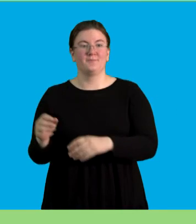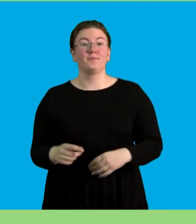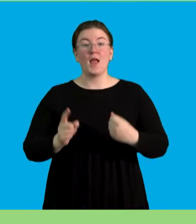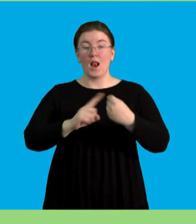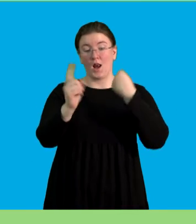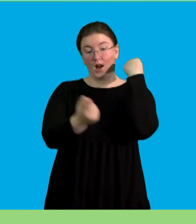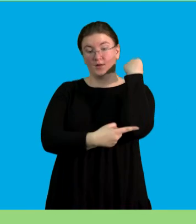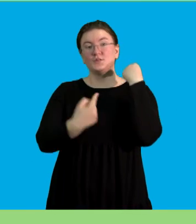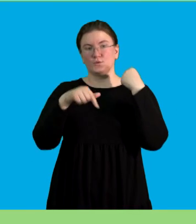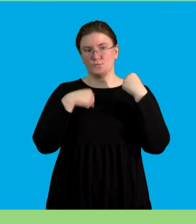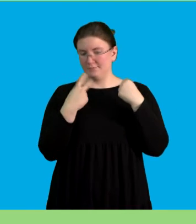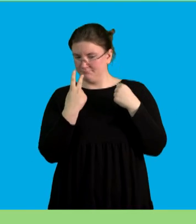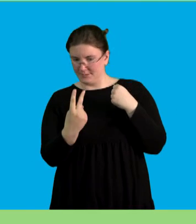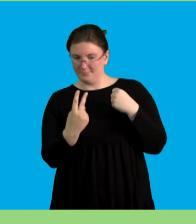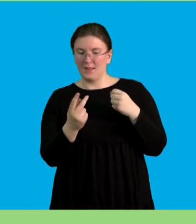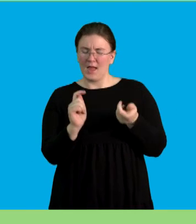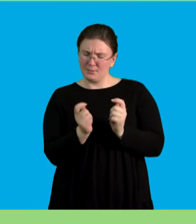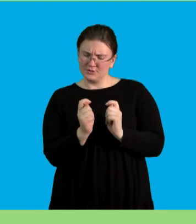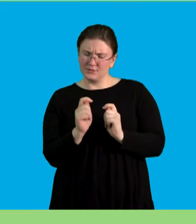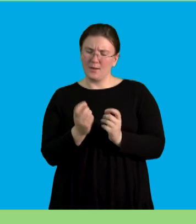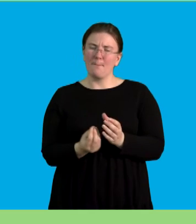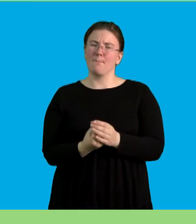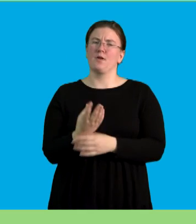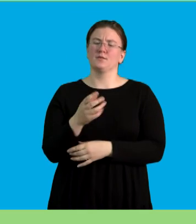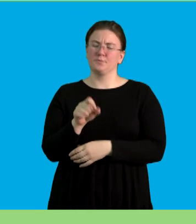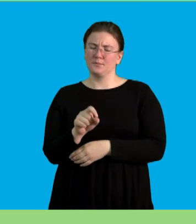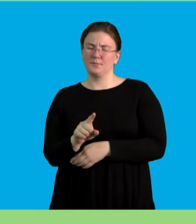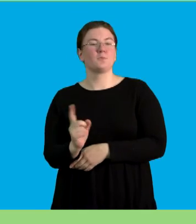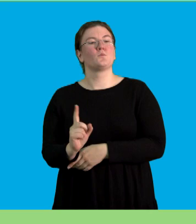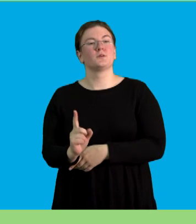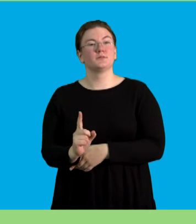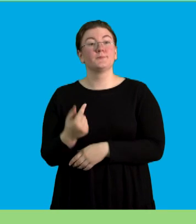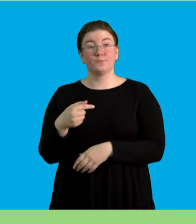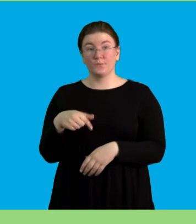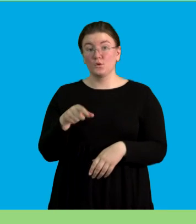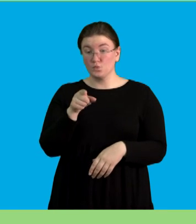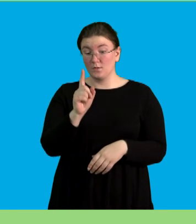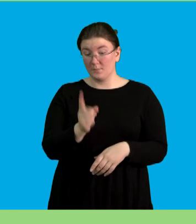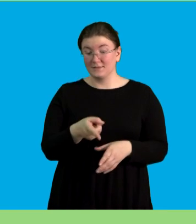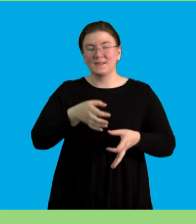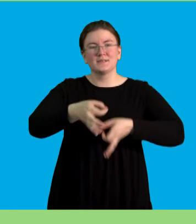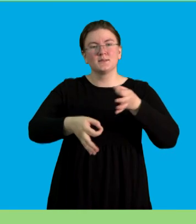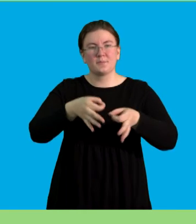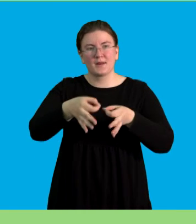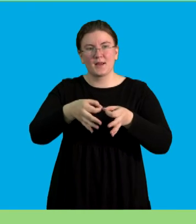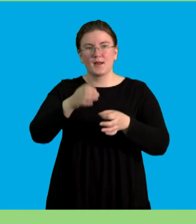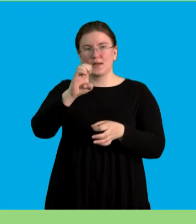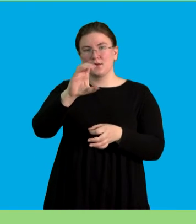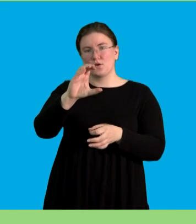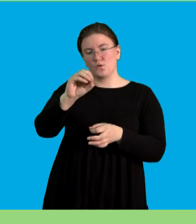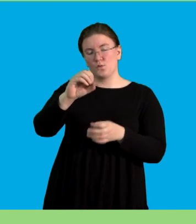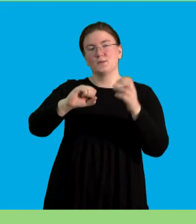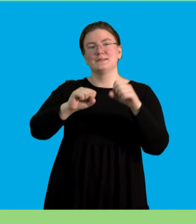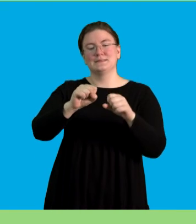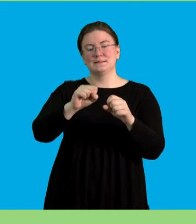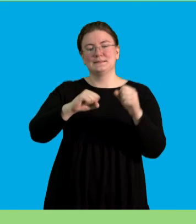look at adaptation in plants. You should be able to explain what an ecosystem is and how